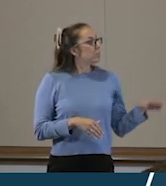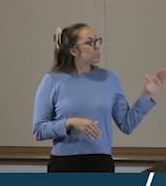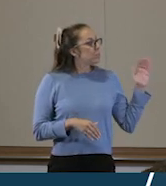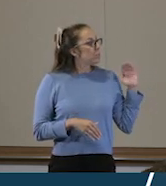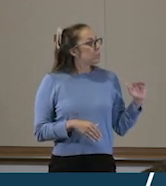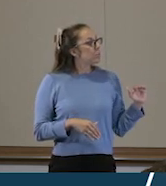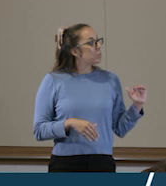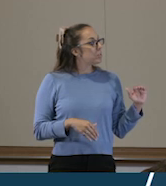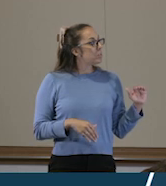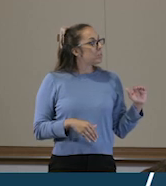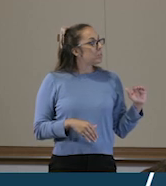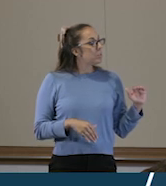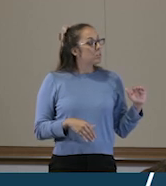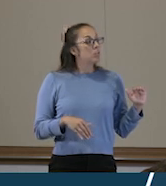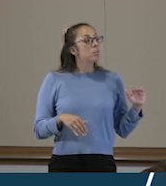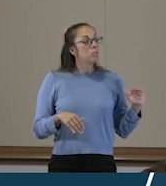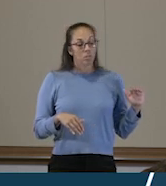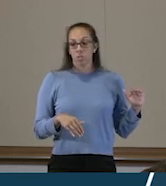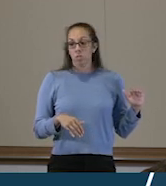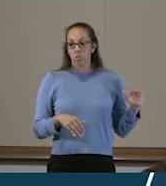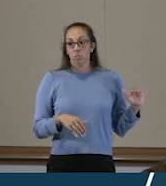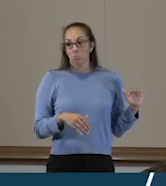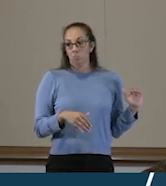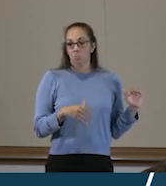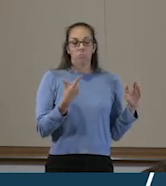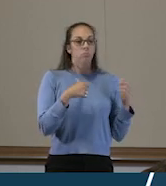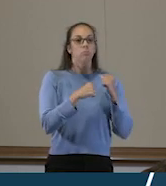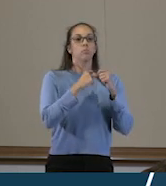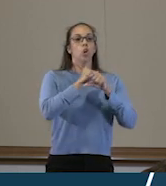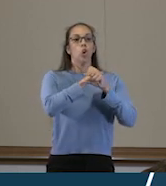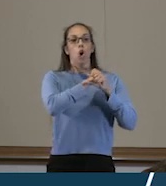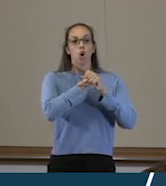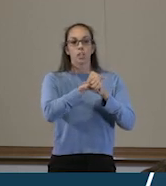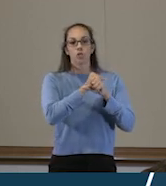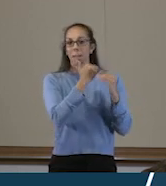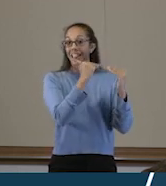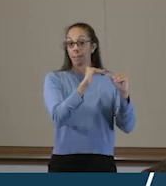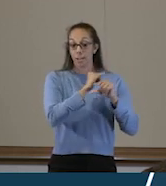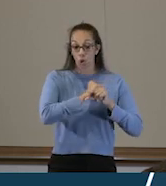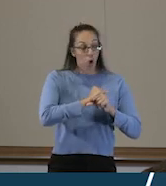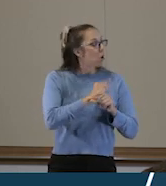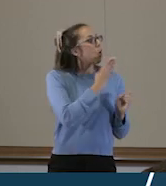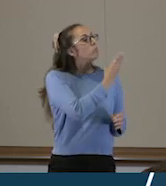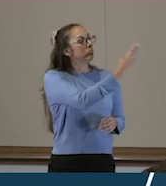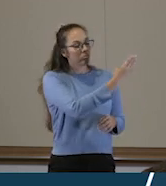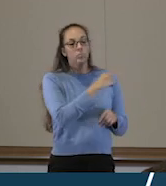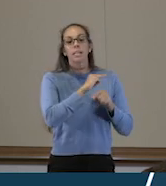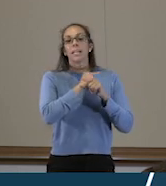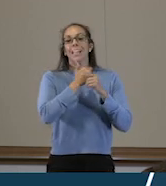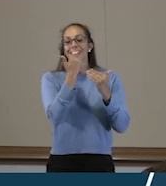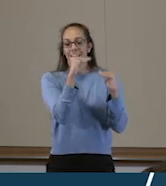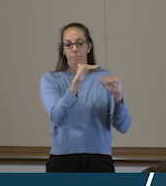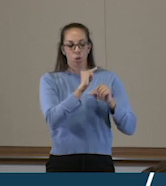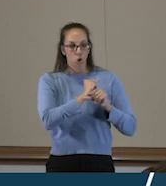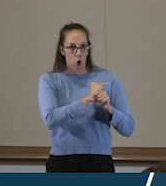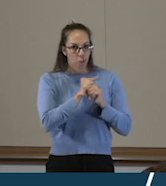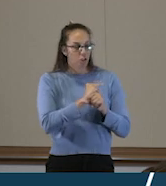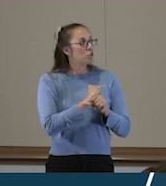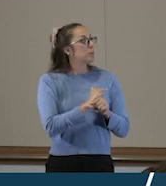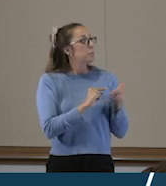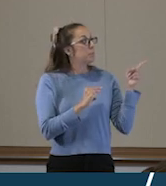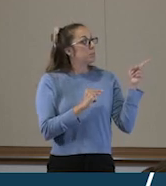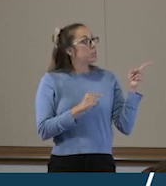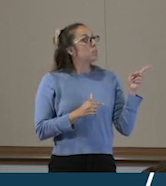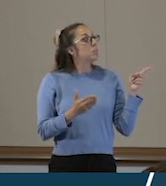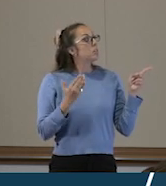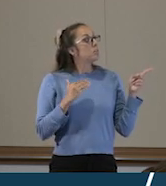So we're going in order of restrictiveness. Limited guardianship requires the examining committee and a court finding that the